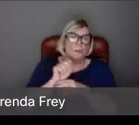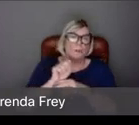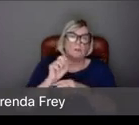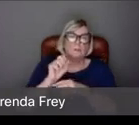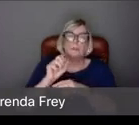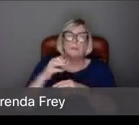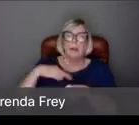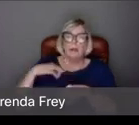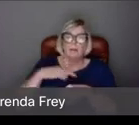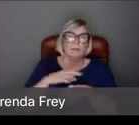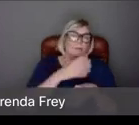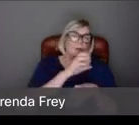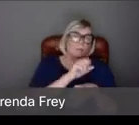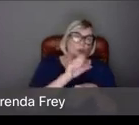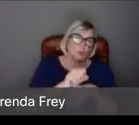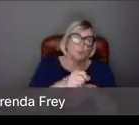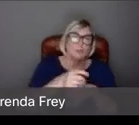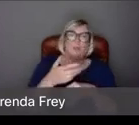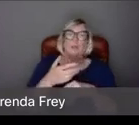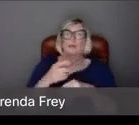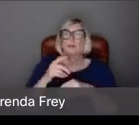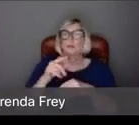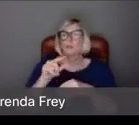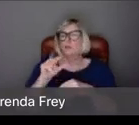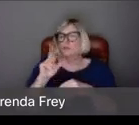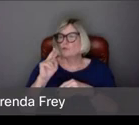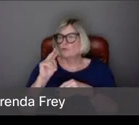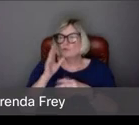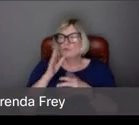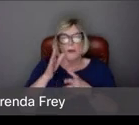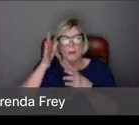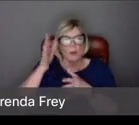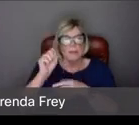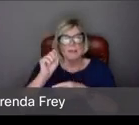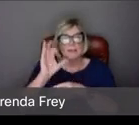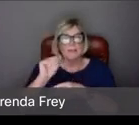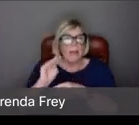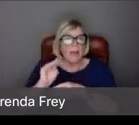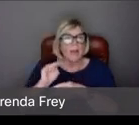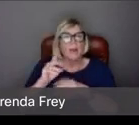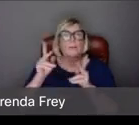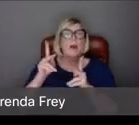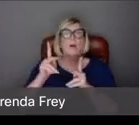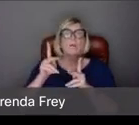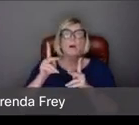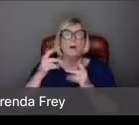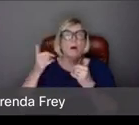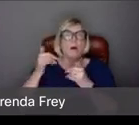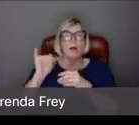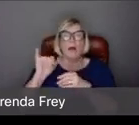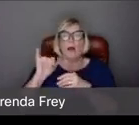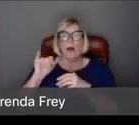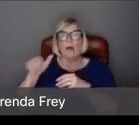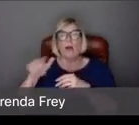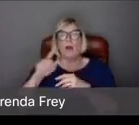around. The variations of a grandparent's scam go around where people pretend to be